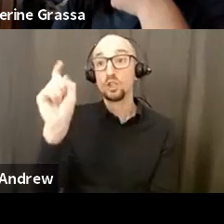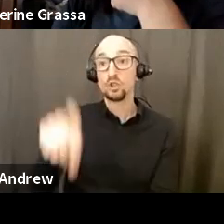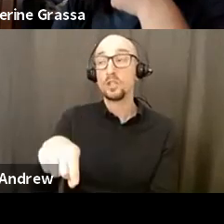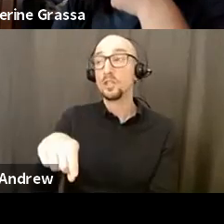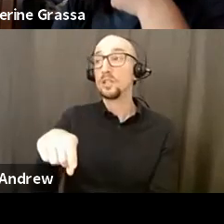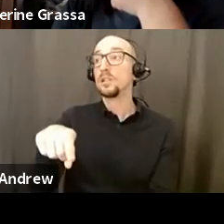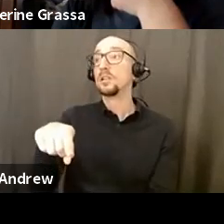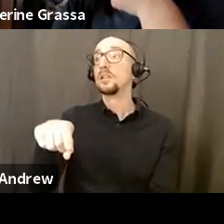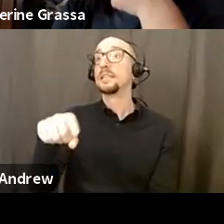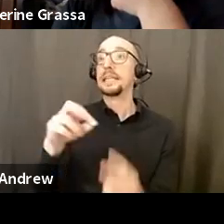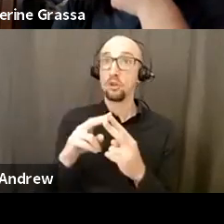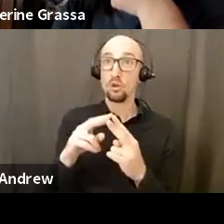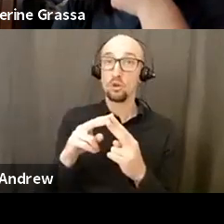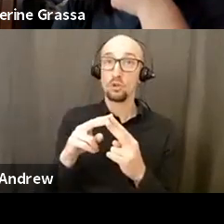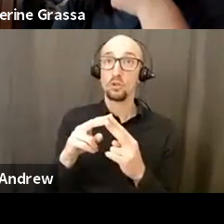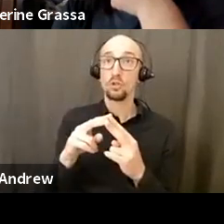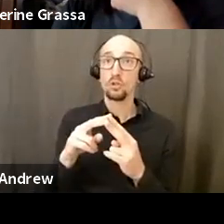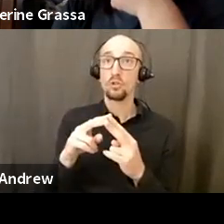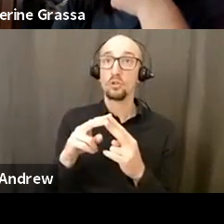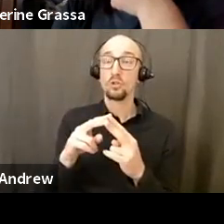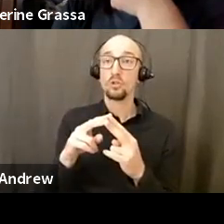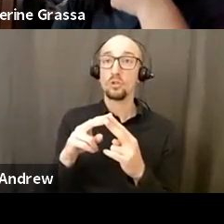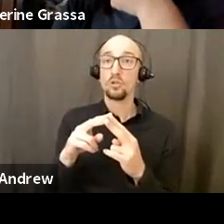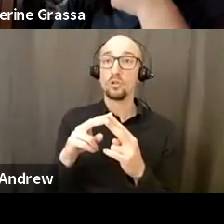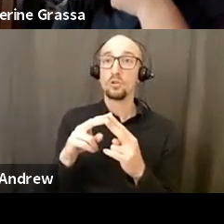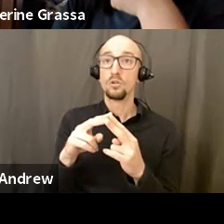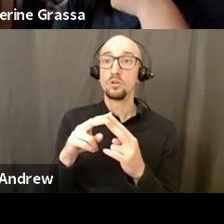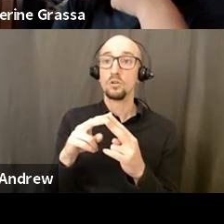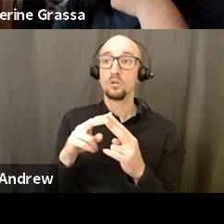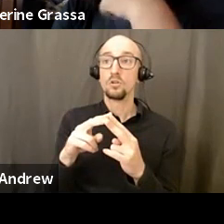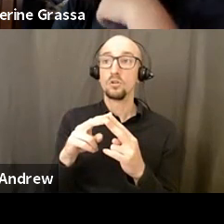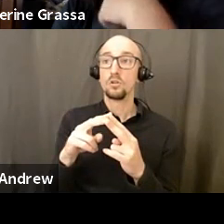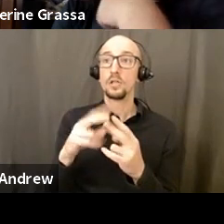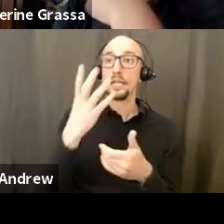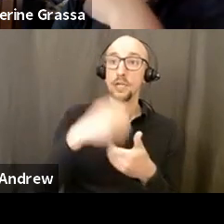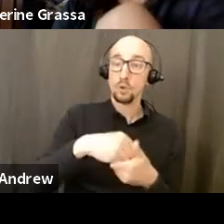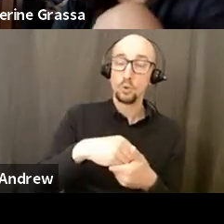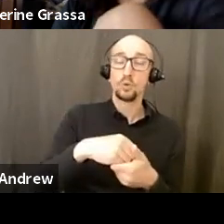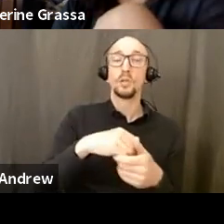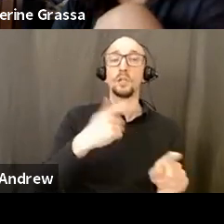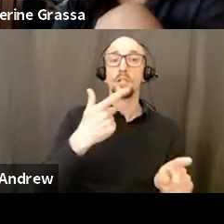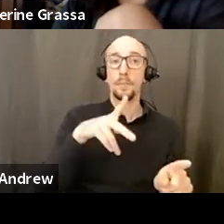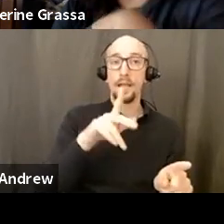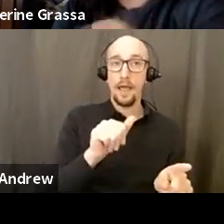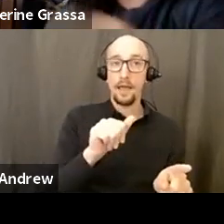to either and or the assessment and the GPA.